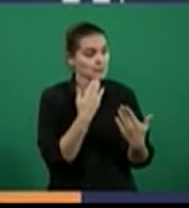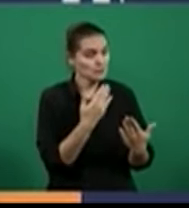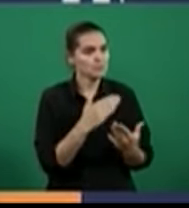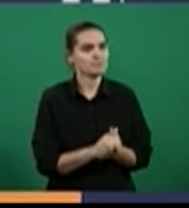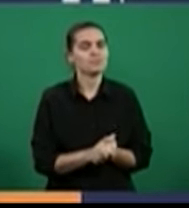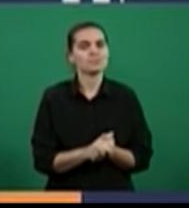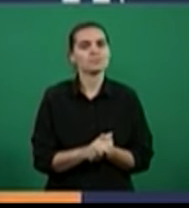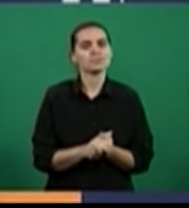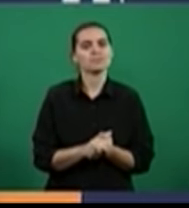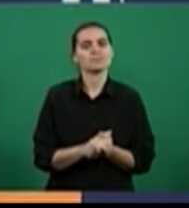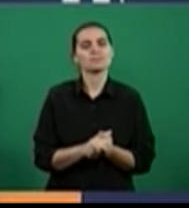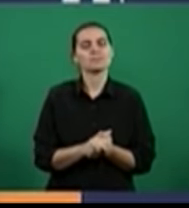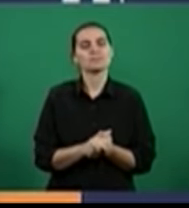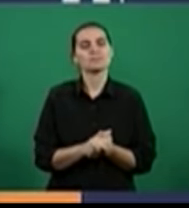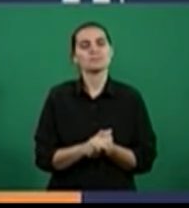Rashad and Chris,